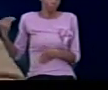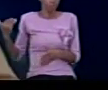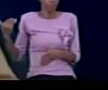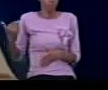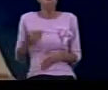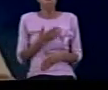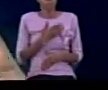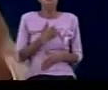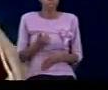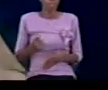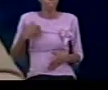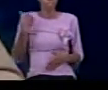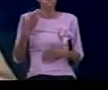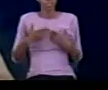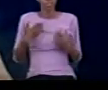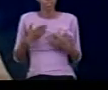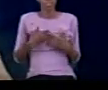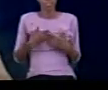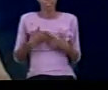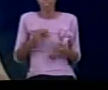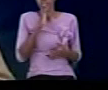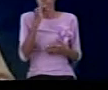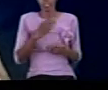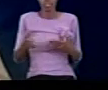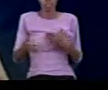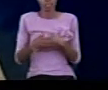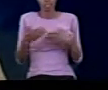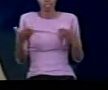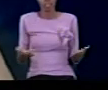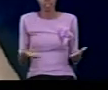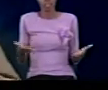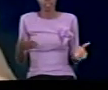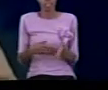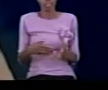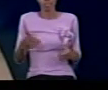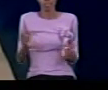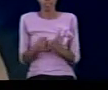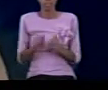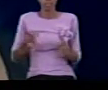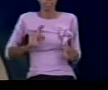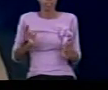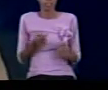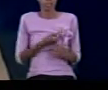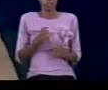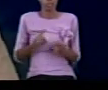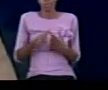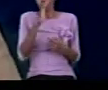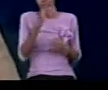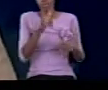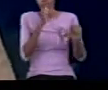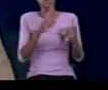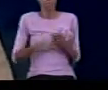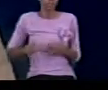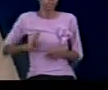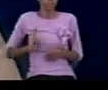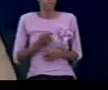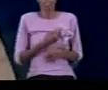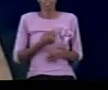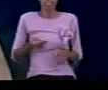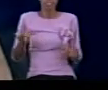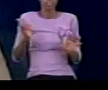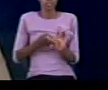and gladly he's back here with us in our midst to be a blessing to us again. Join me